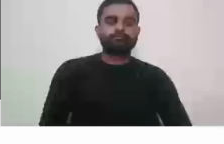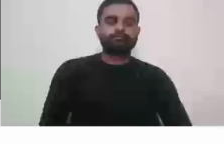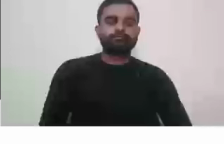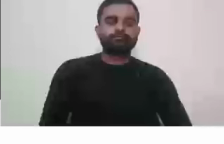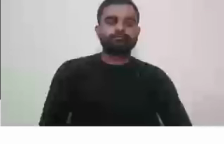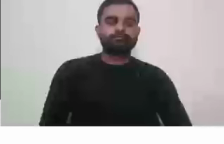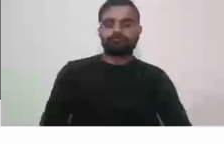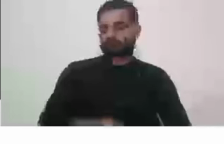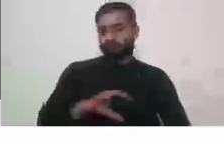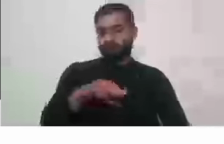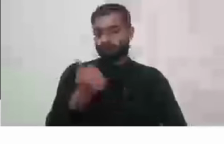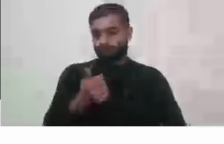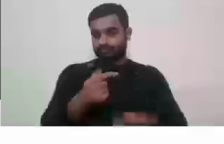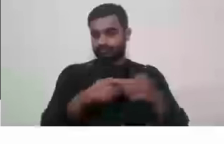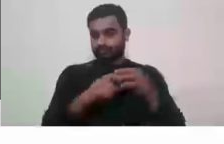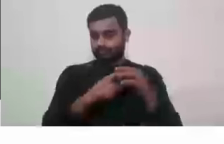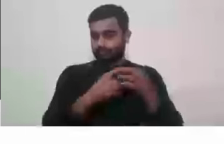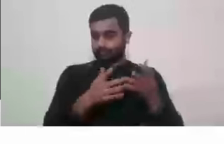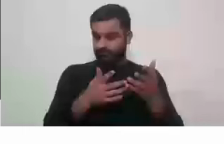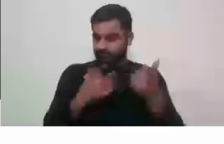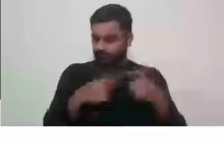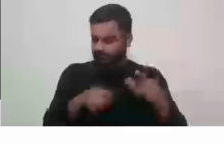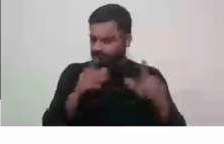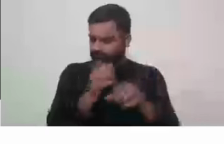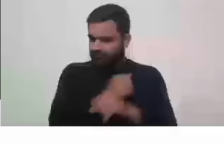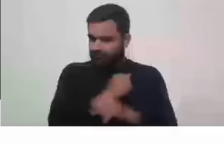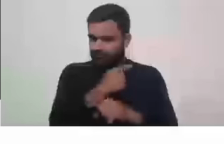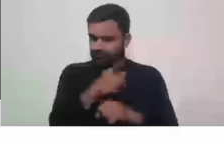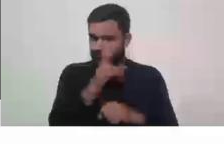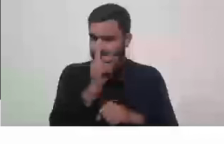And yeah, the second one was, sorry, I lost that one.